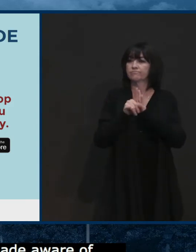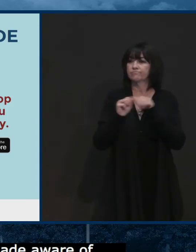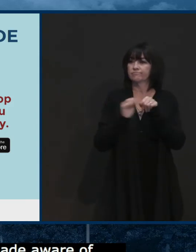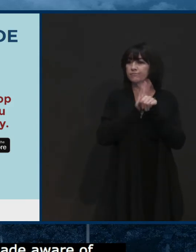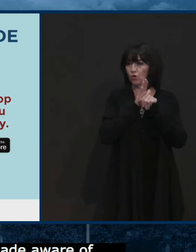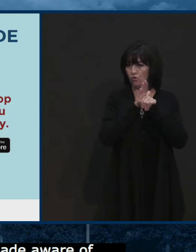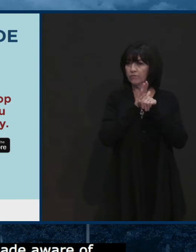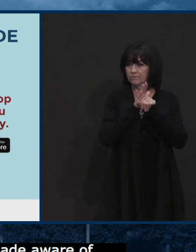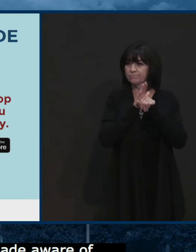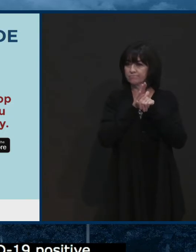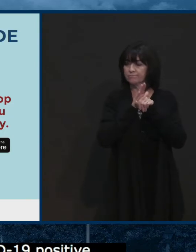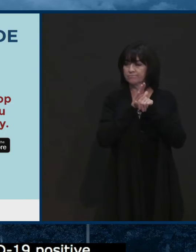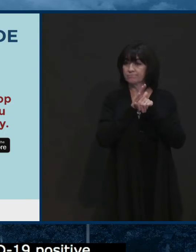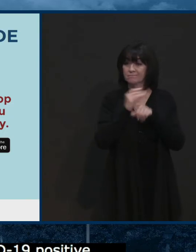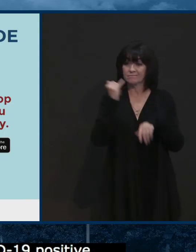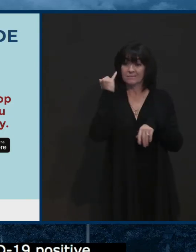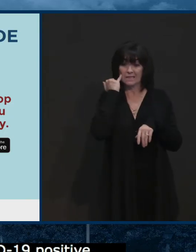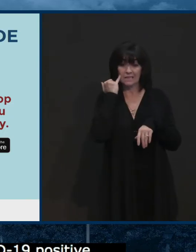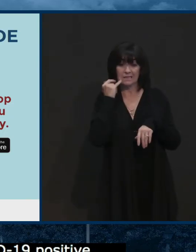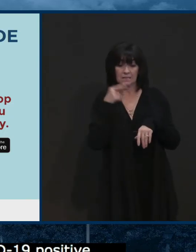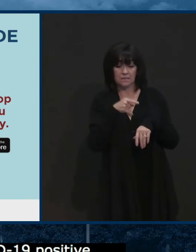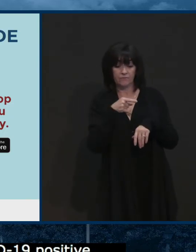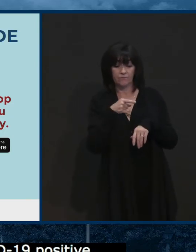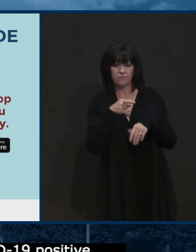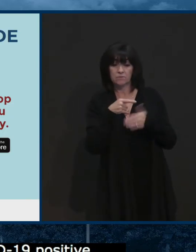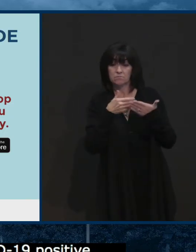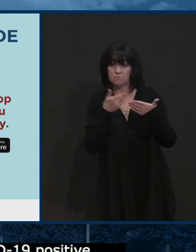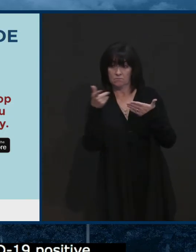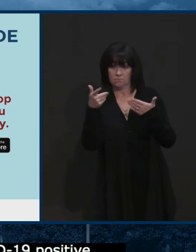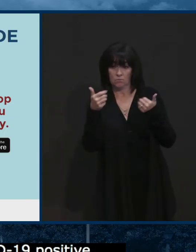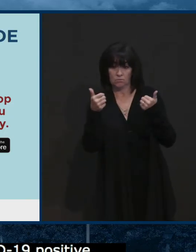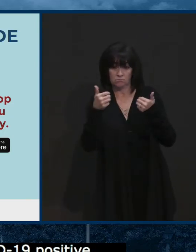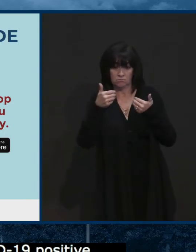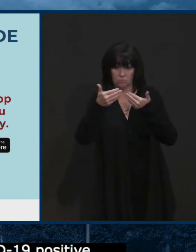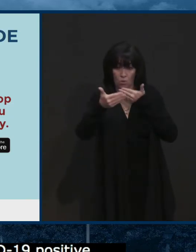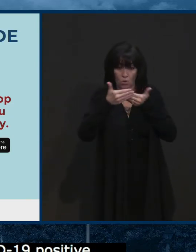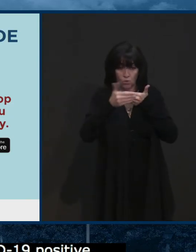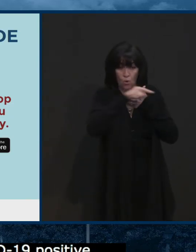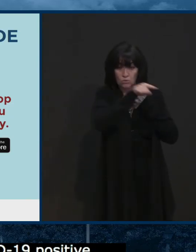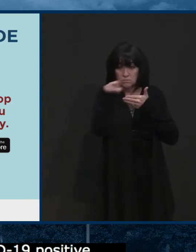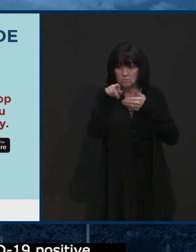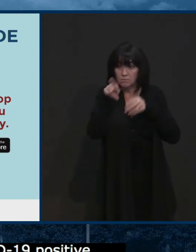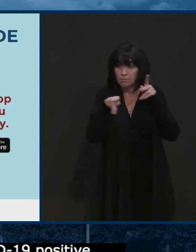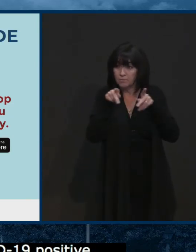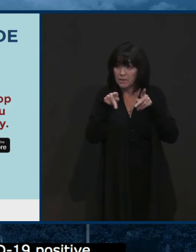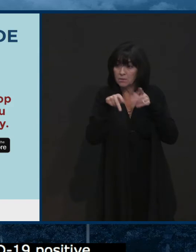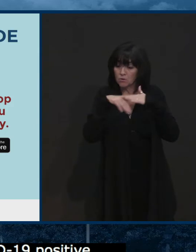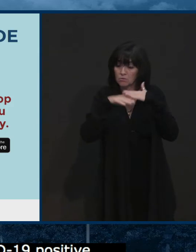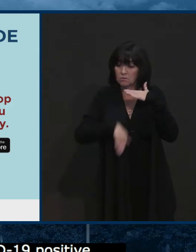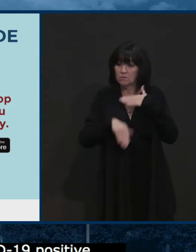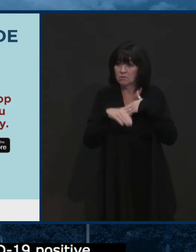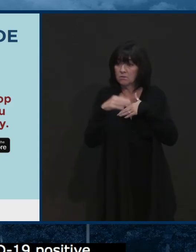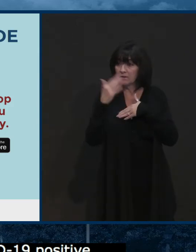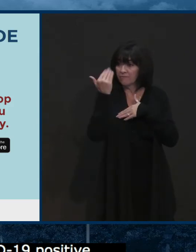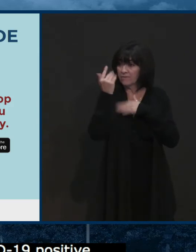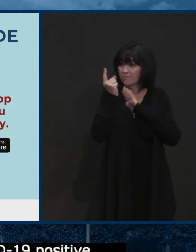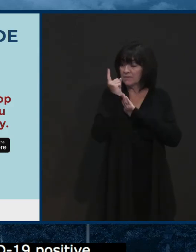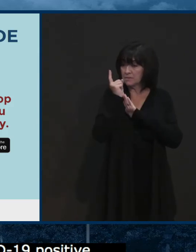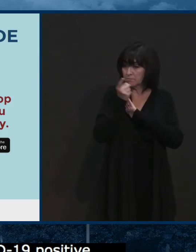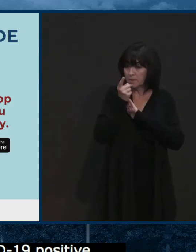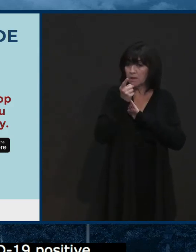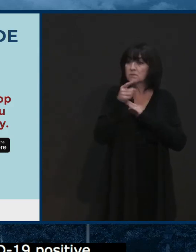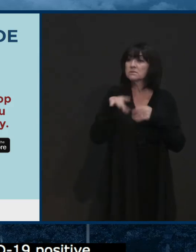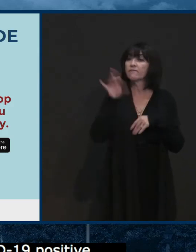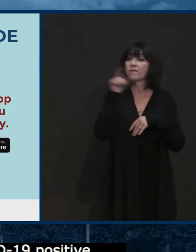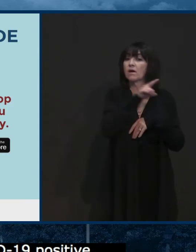within 6 feet of them for 15 minutes. If they voluntarily sign up with the COVID